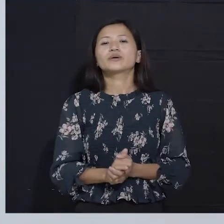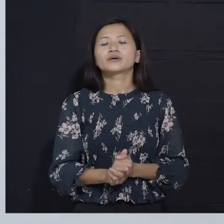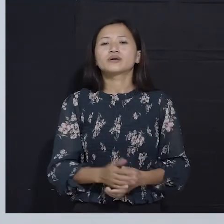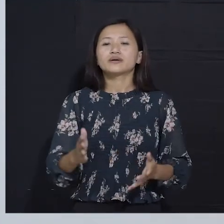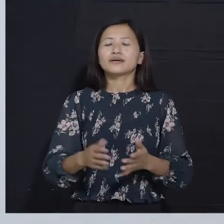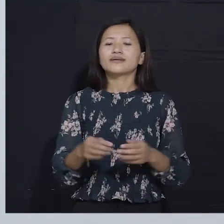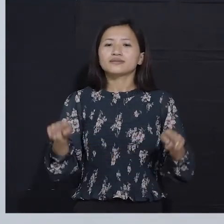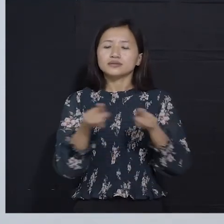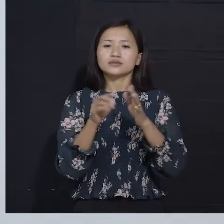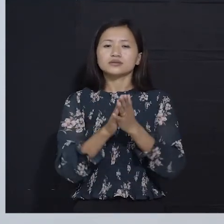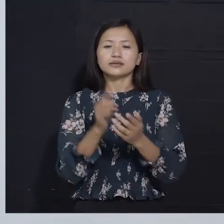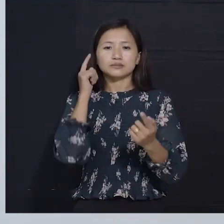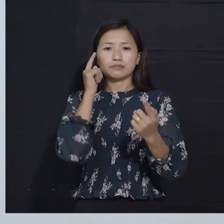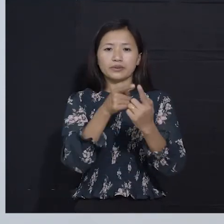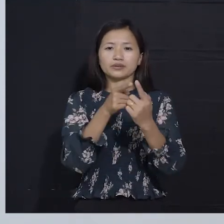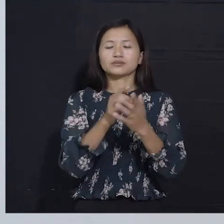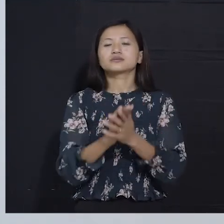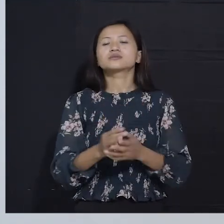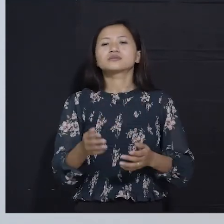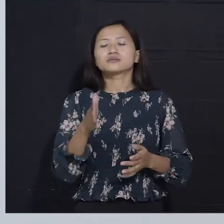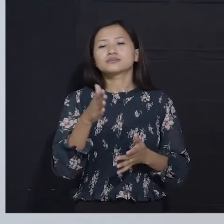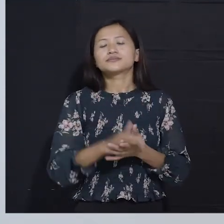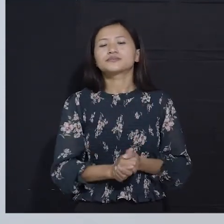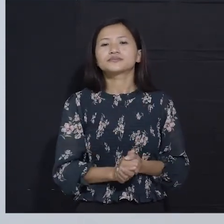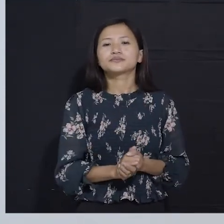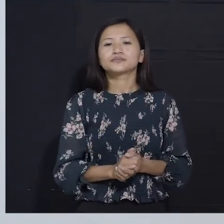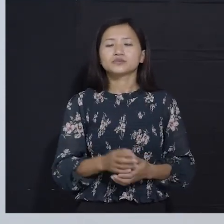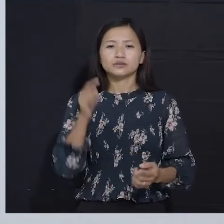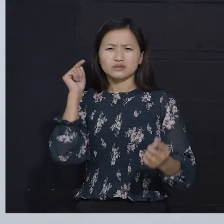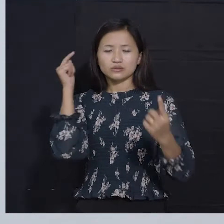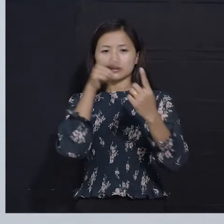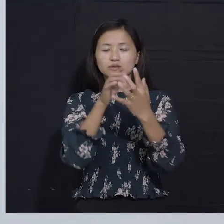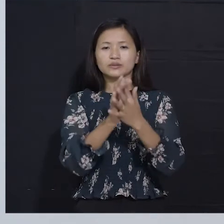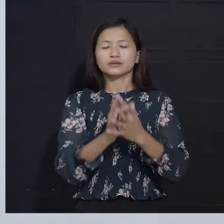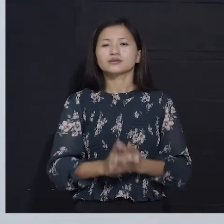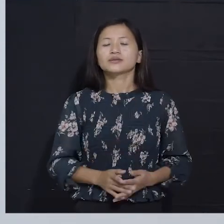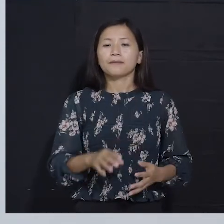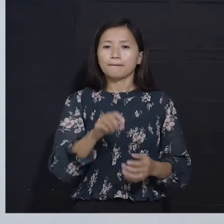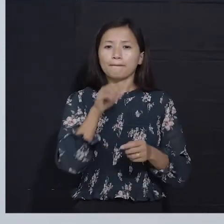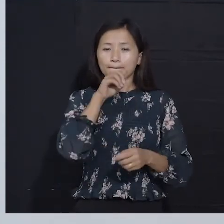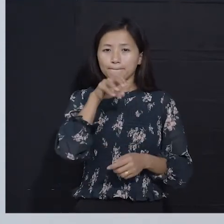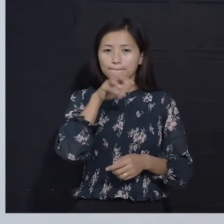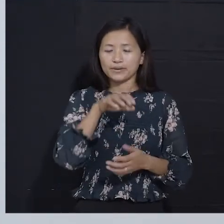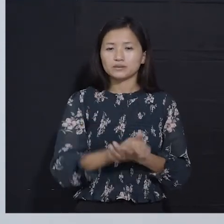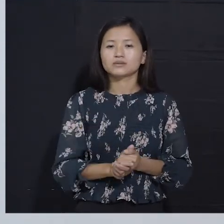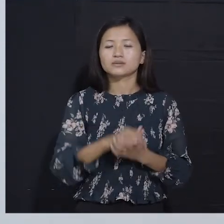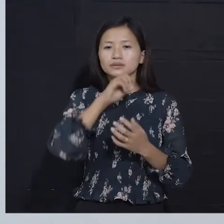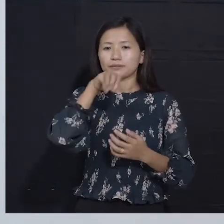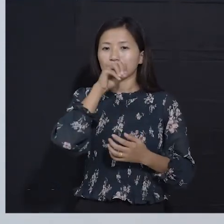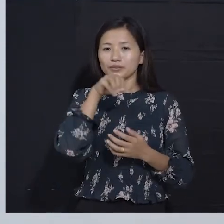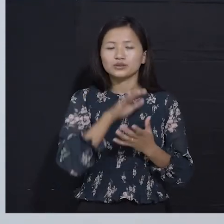as expected. It was not unexpected here, okay? He was expecting the pig to come and attack him. And so